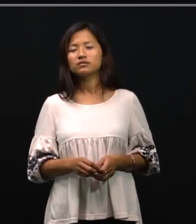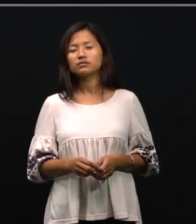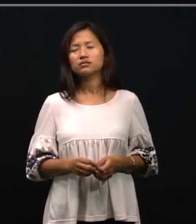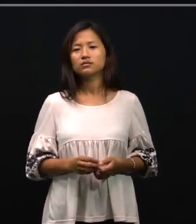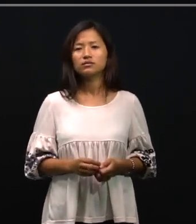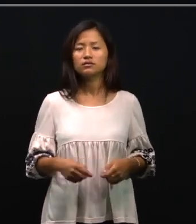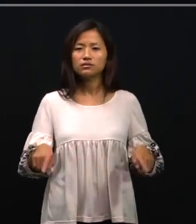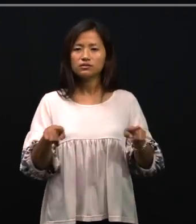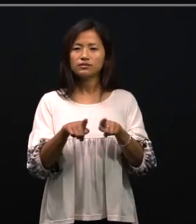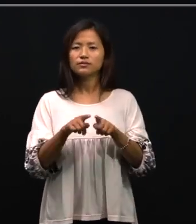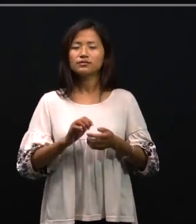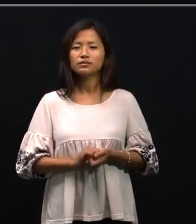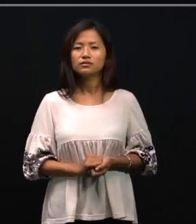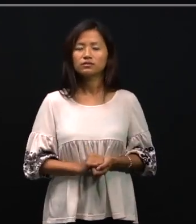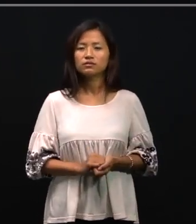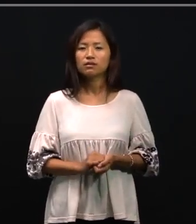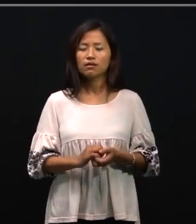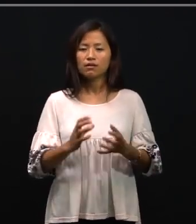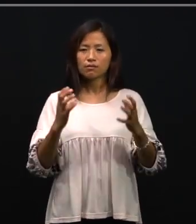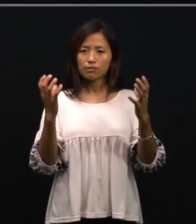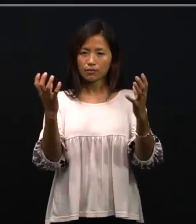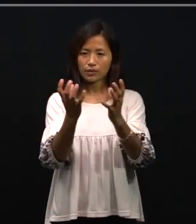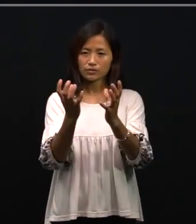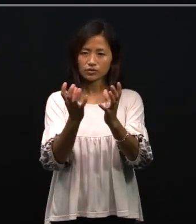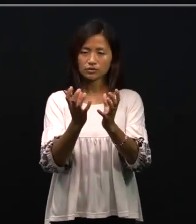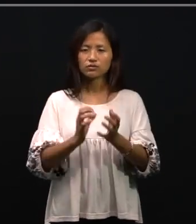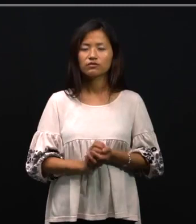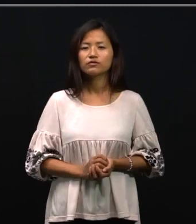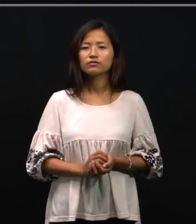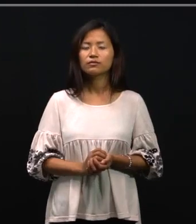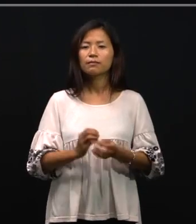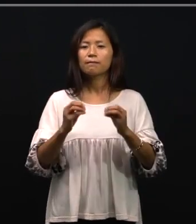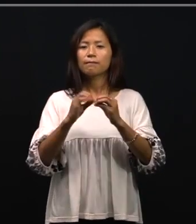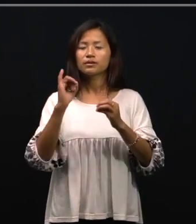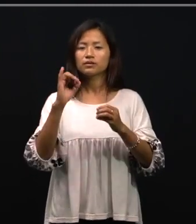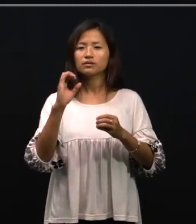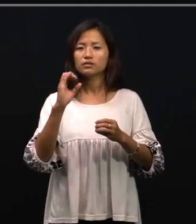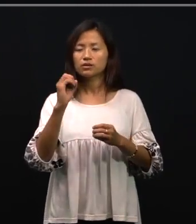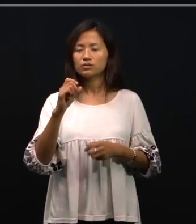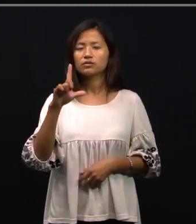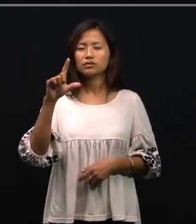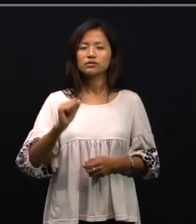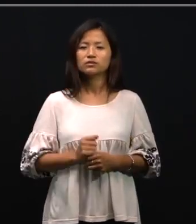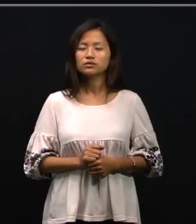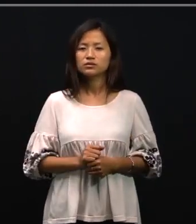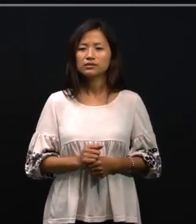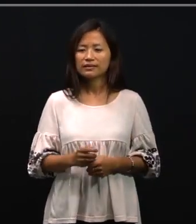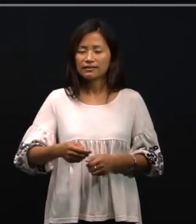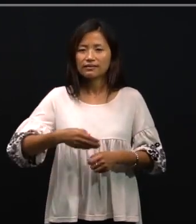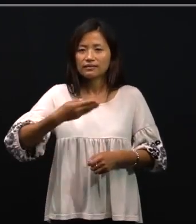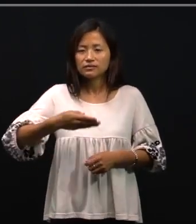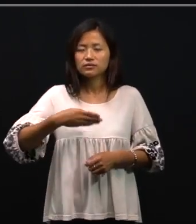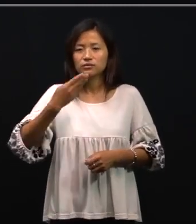classification, and the branch of biology which deals with naming of plants or animals, which deals with